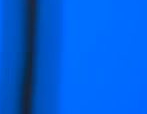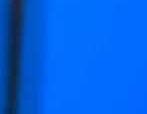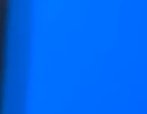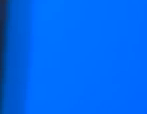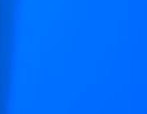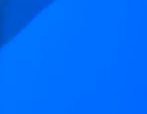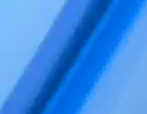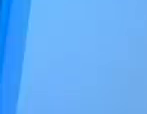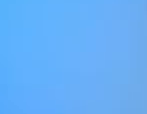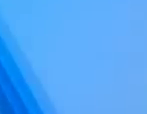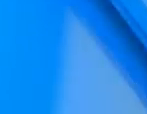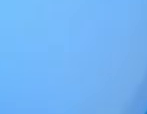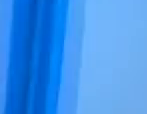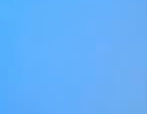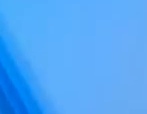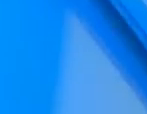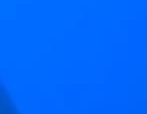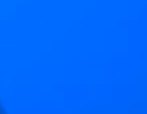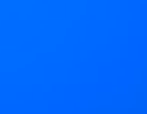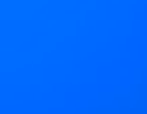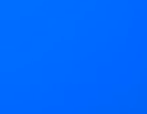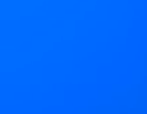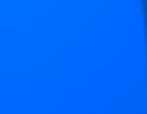ZNS Total Sports.